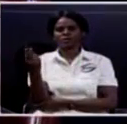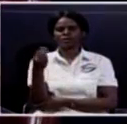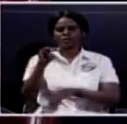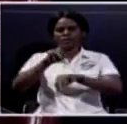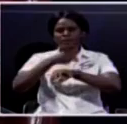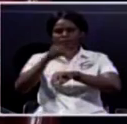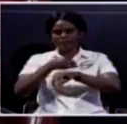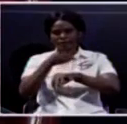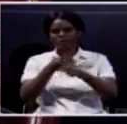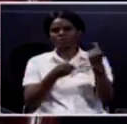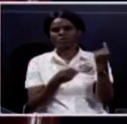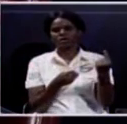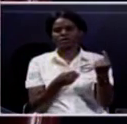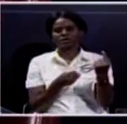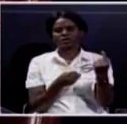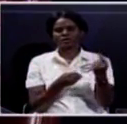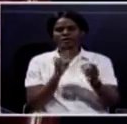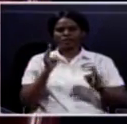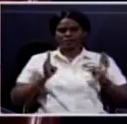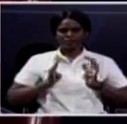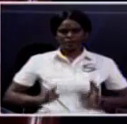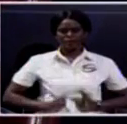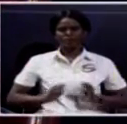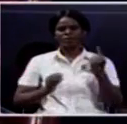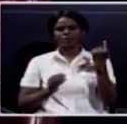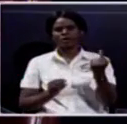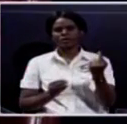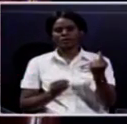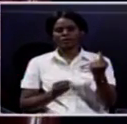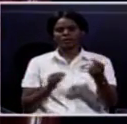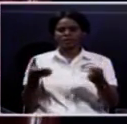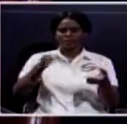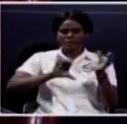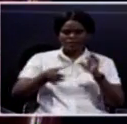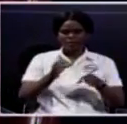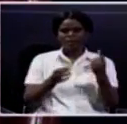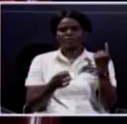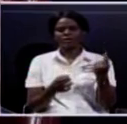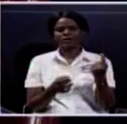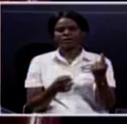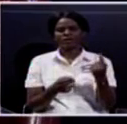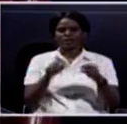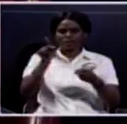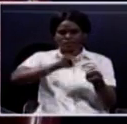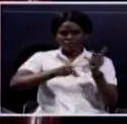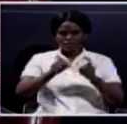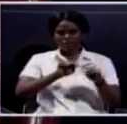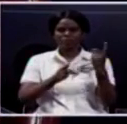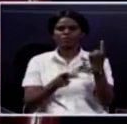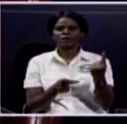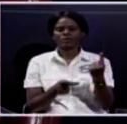Mathematics, distinction. Biology, distinction. Chemistry, distinction. Physics,